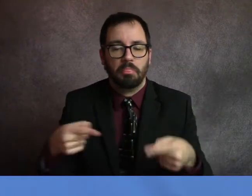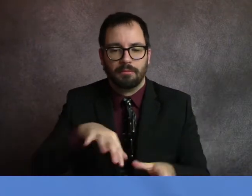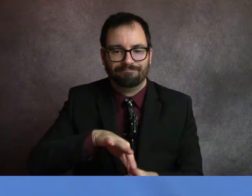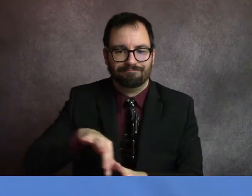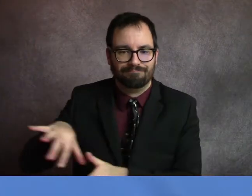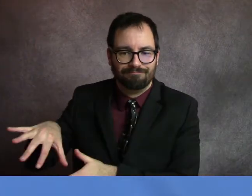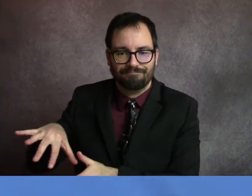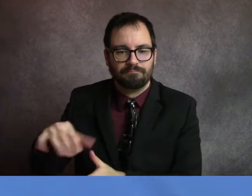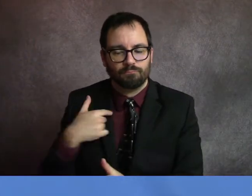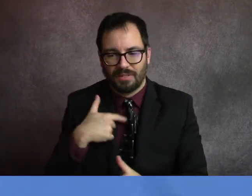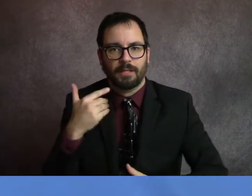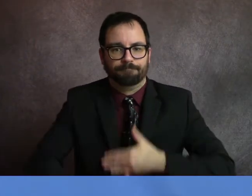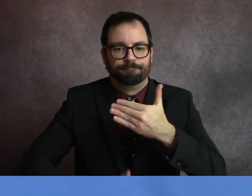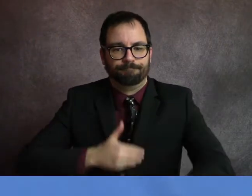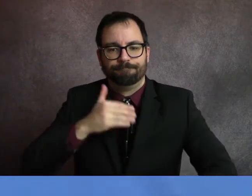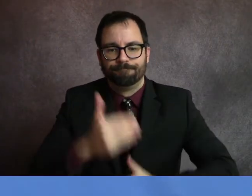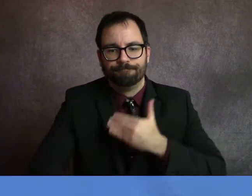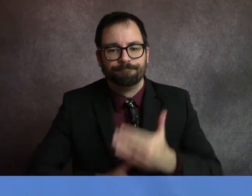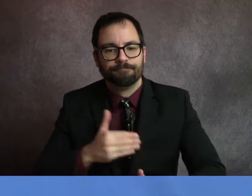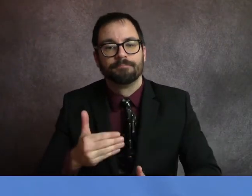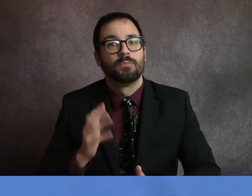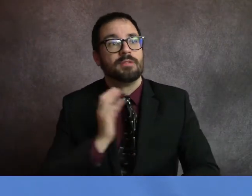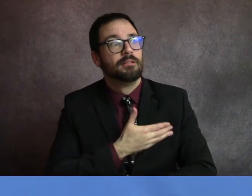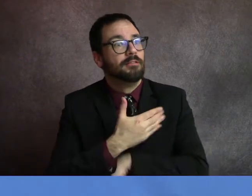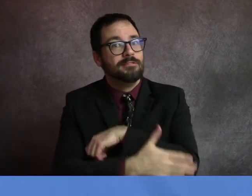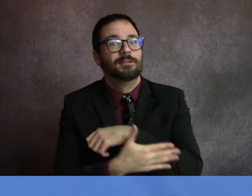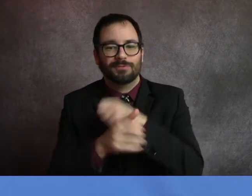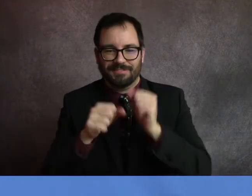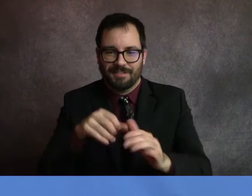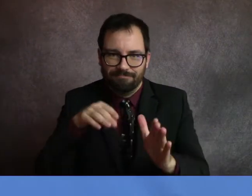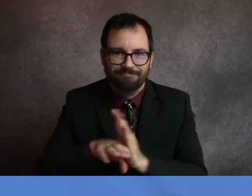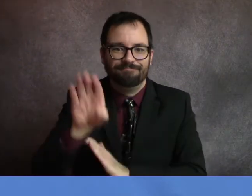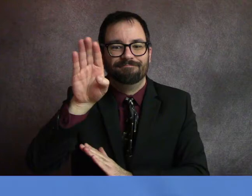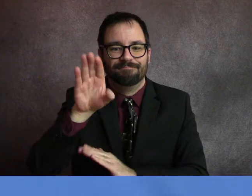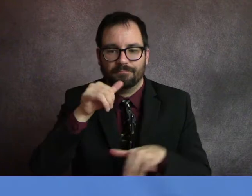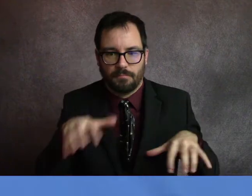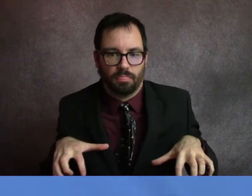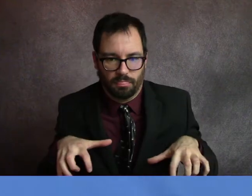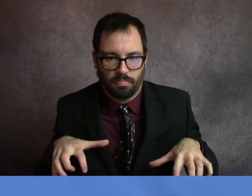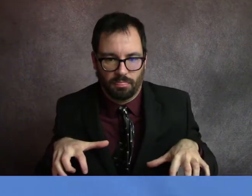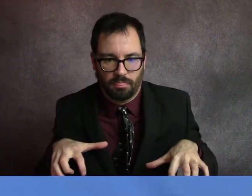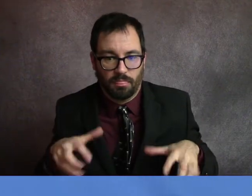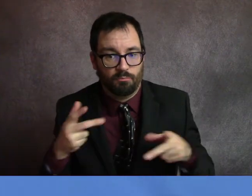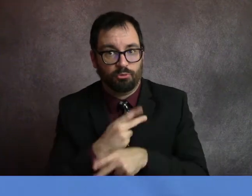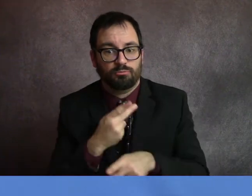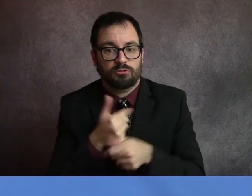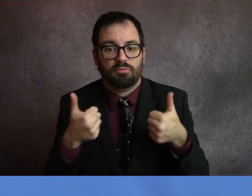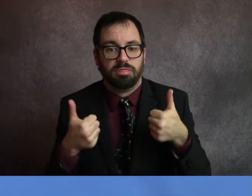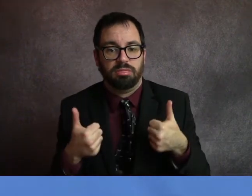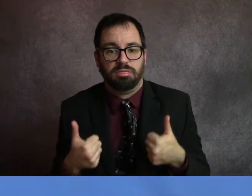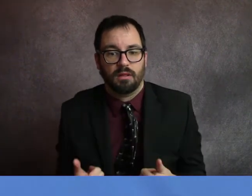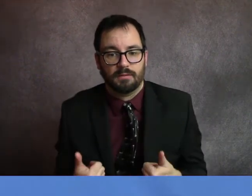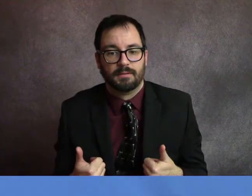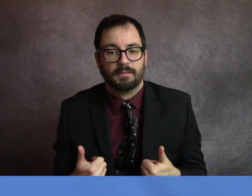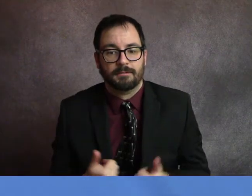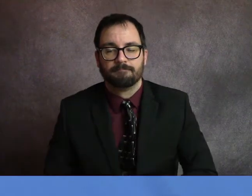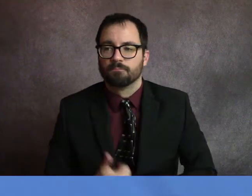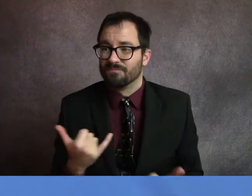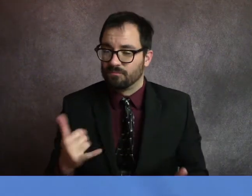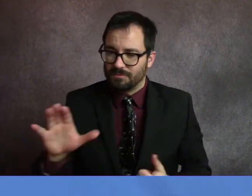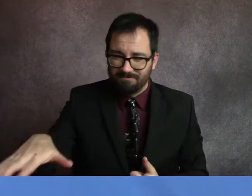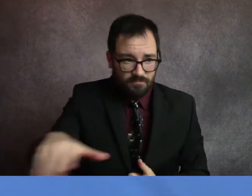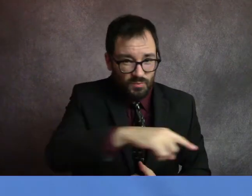In the meantime, we need everyone to stay focused right now and stay vigilant. We're asking people, this has to be a collective